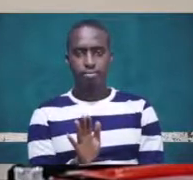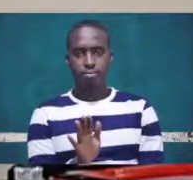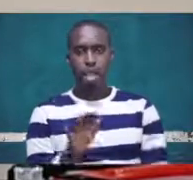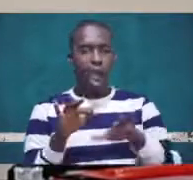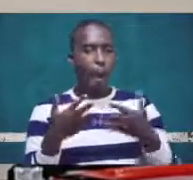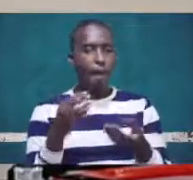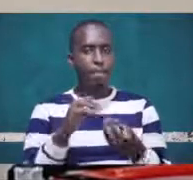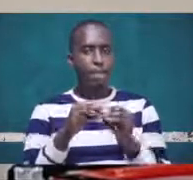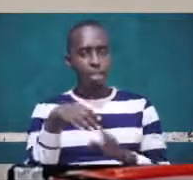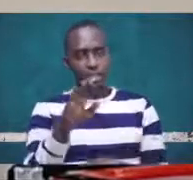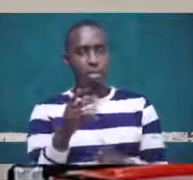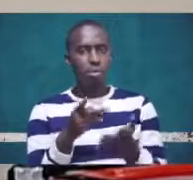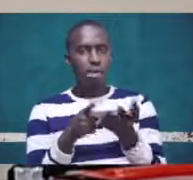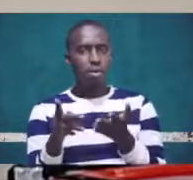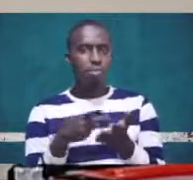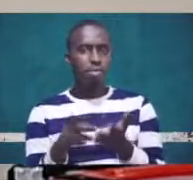How many of you have bought airtime?